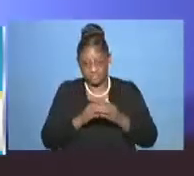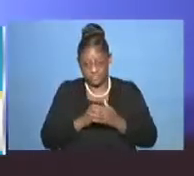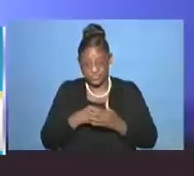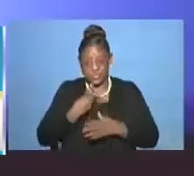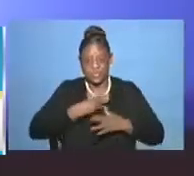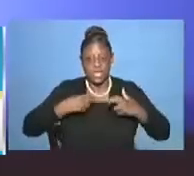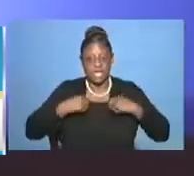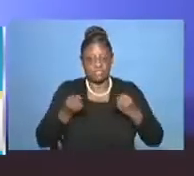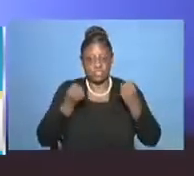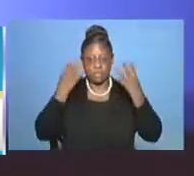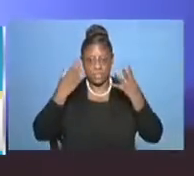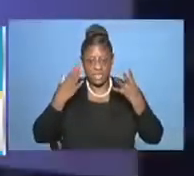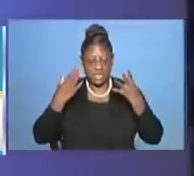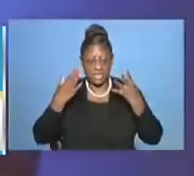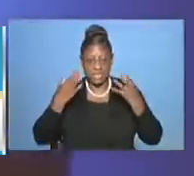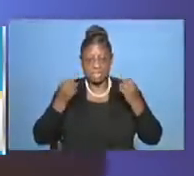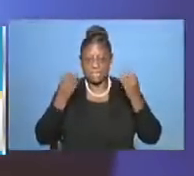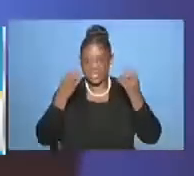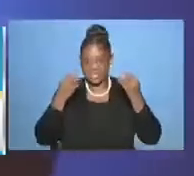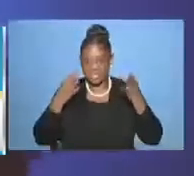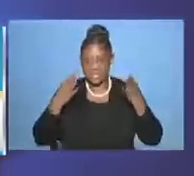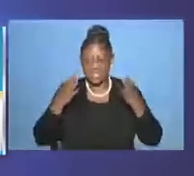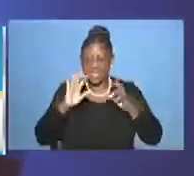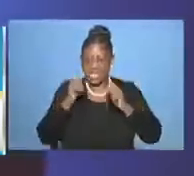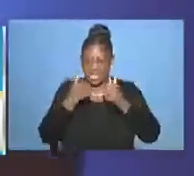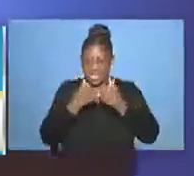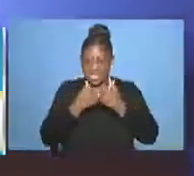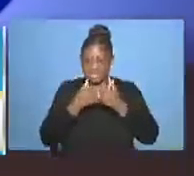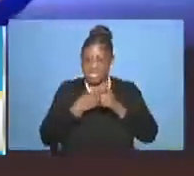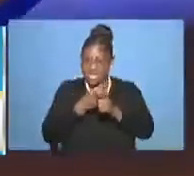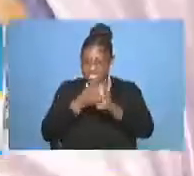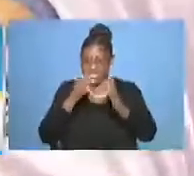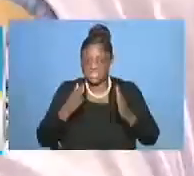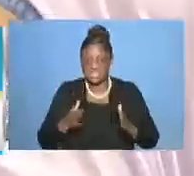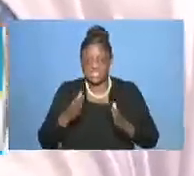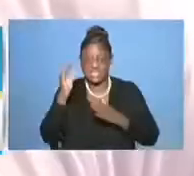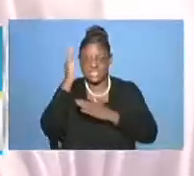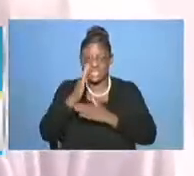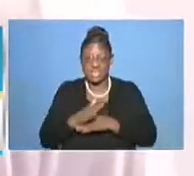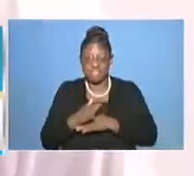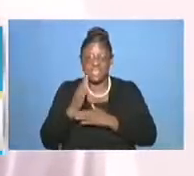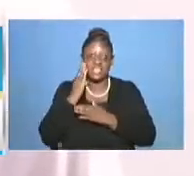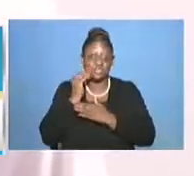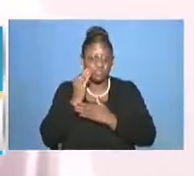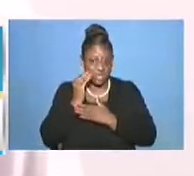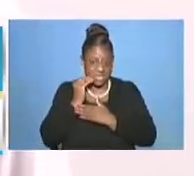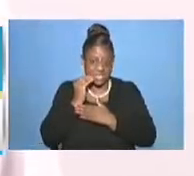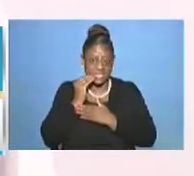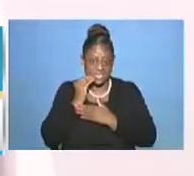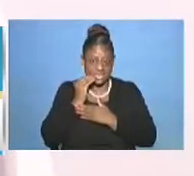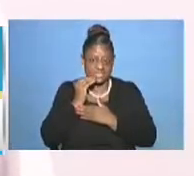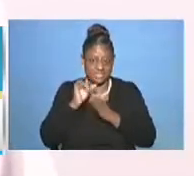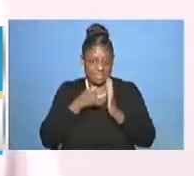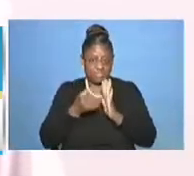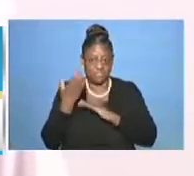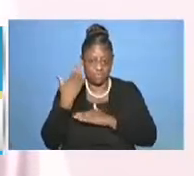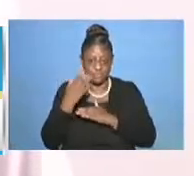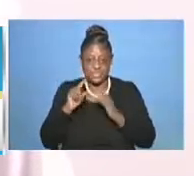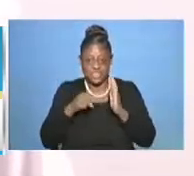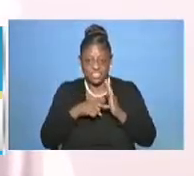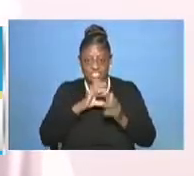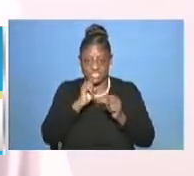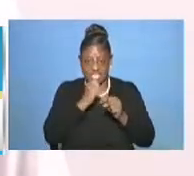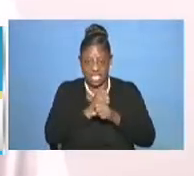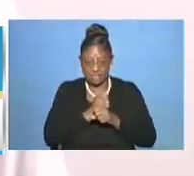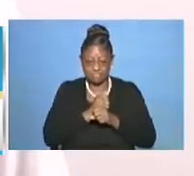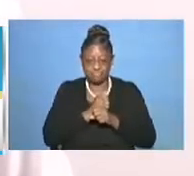today who only heard about the Bahamas game, but they never had the opportunity to experience the Bahamas games. This year, I'm just going to